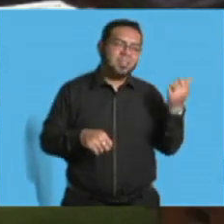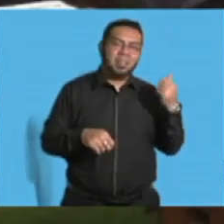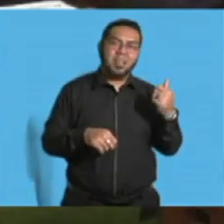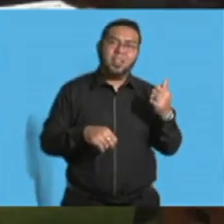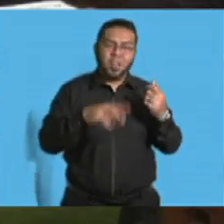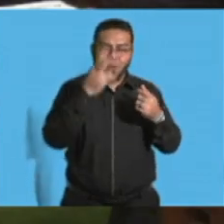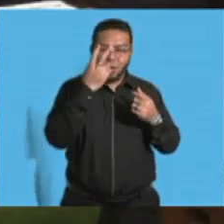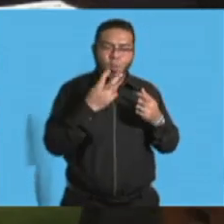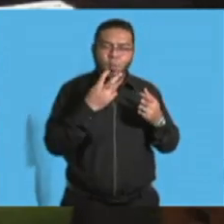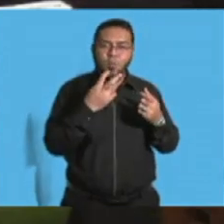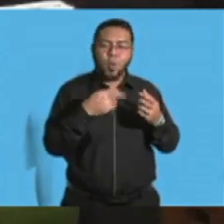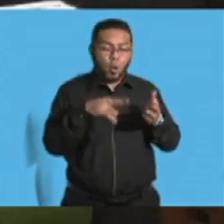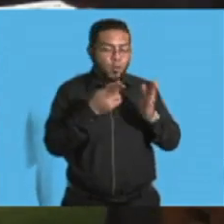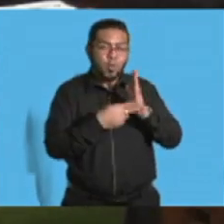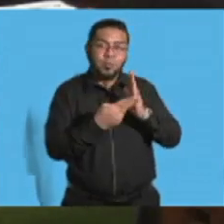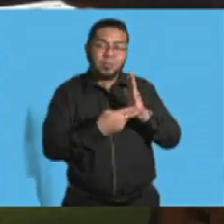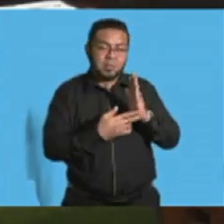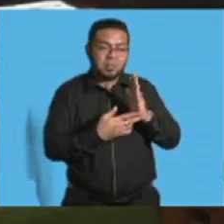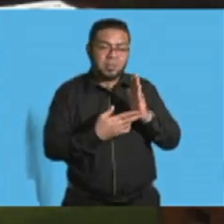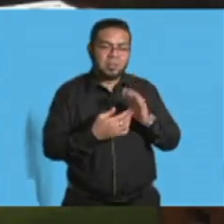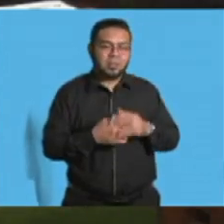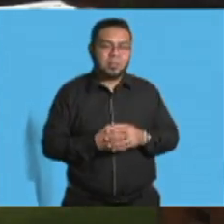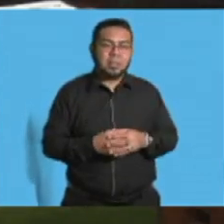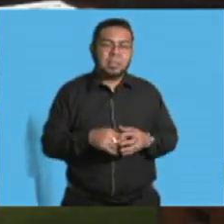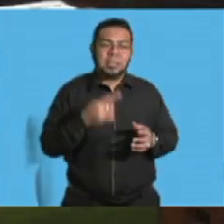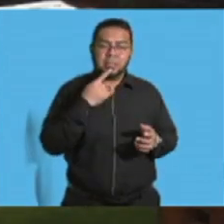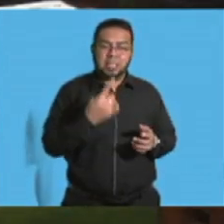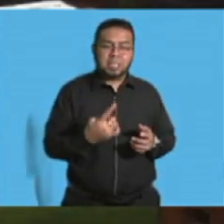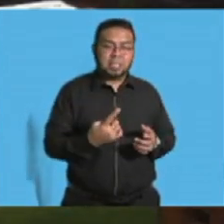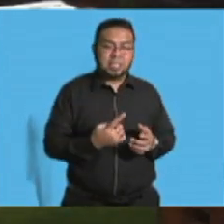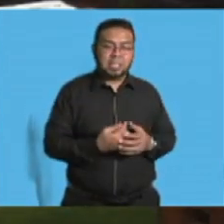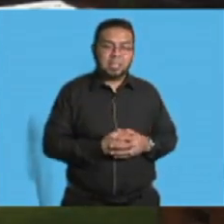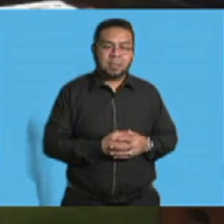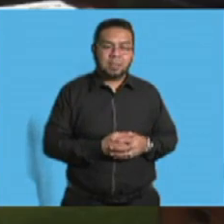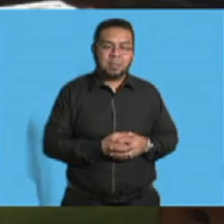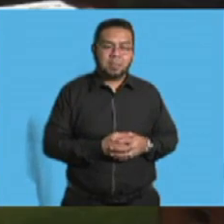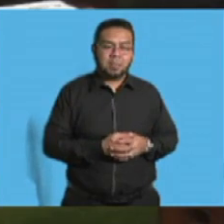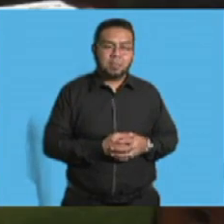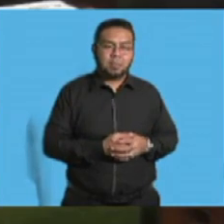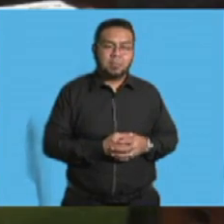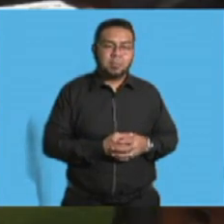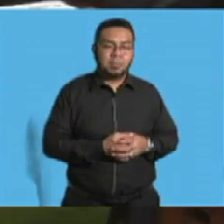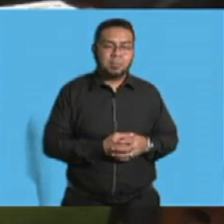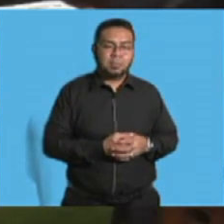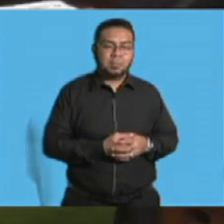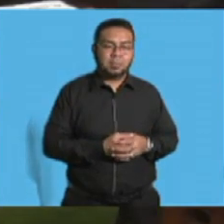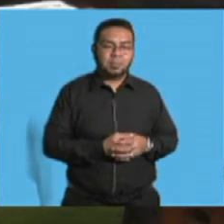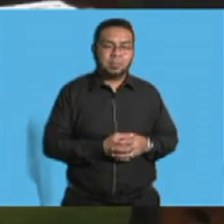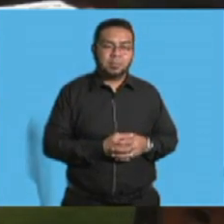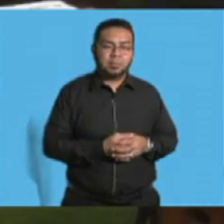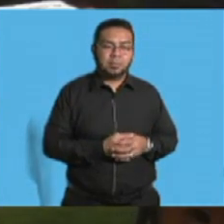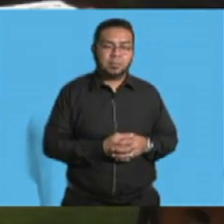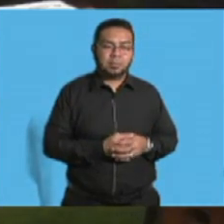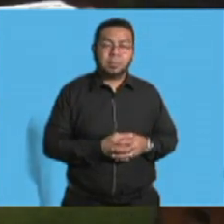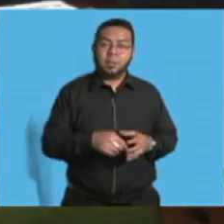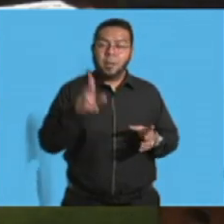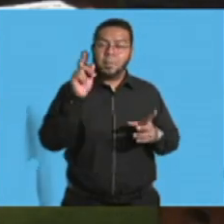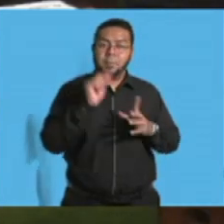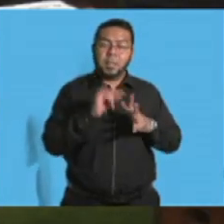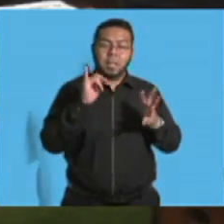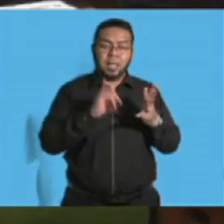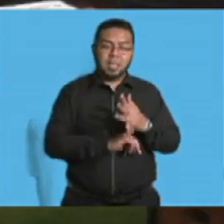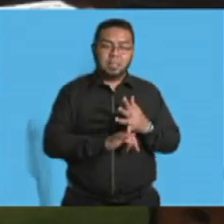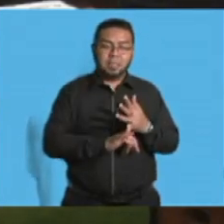the gazette, Madam Speaker, in the gazette, it says that the permanent